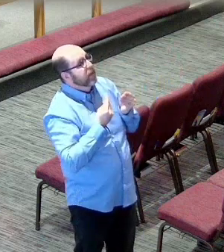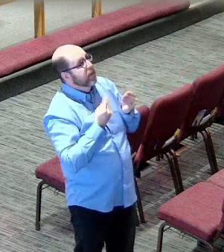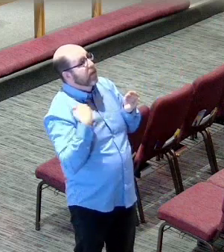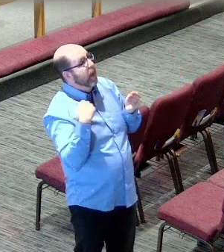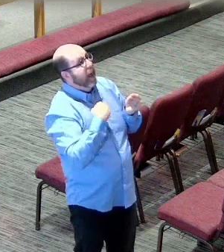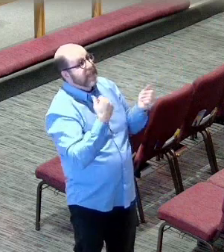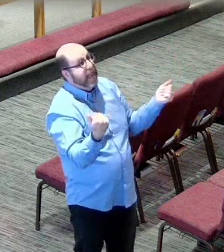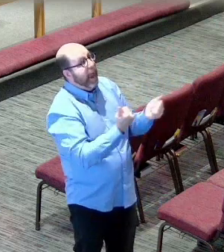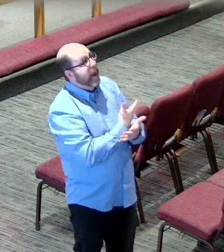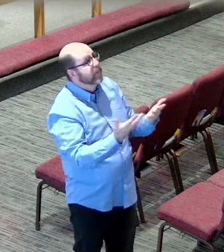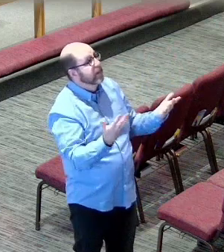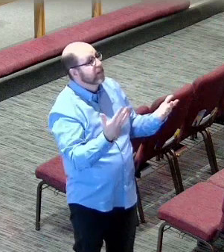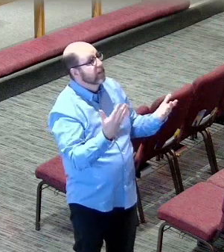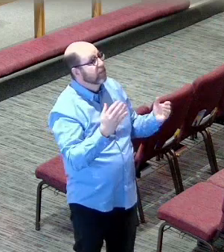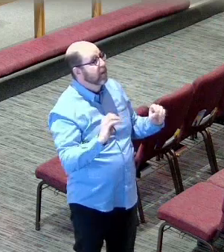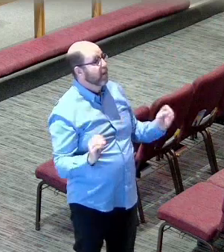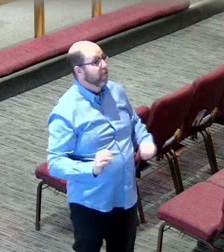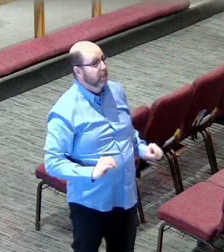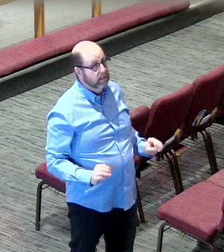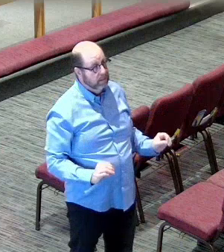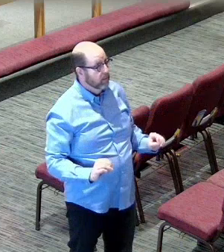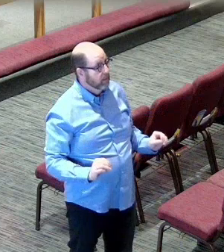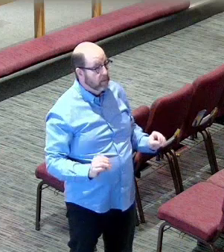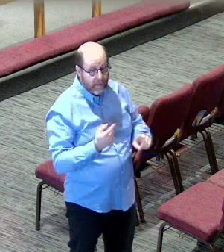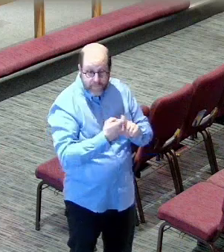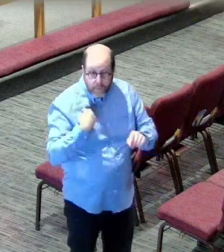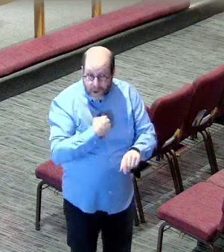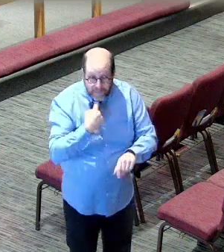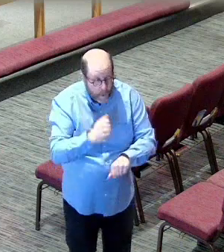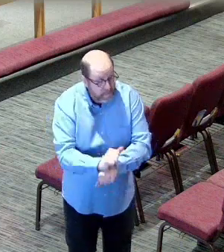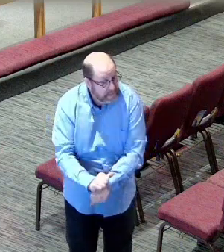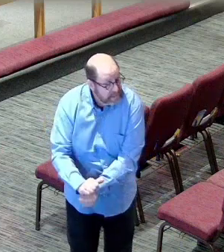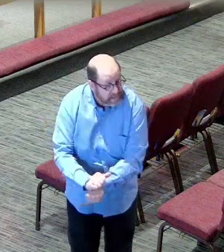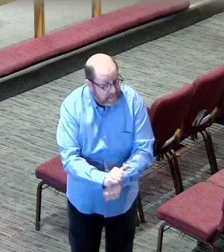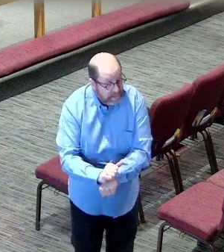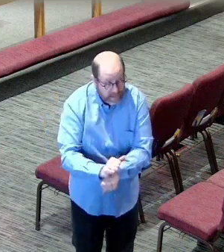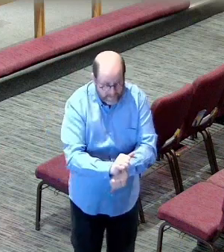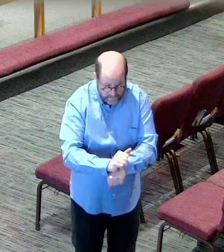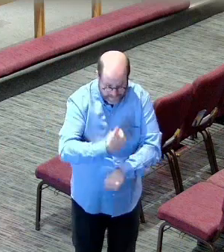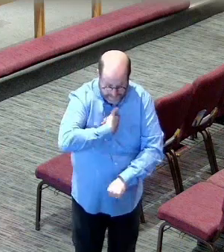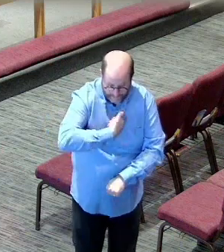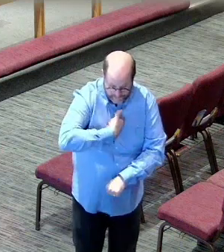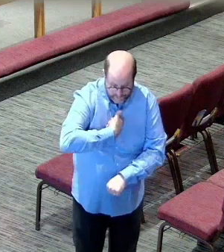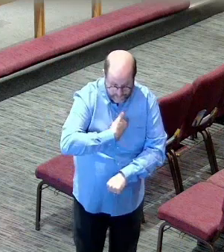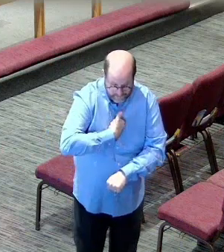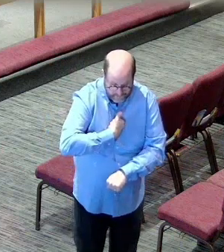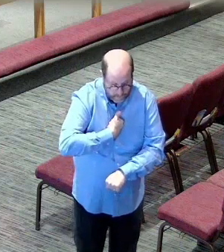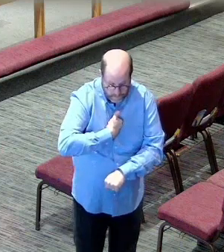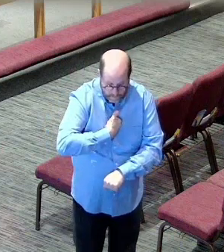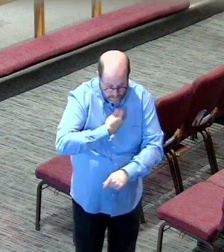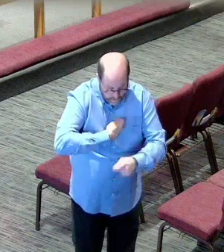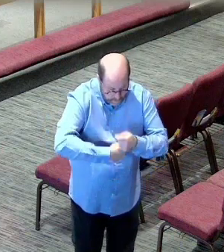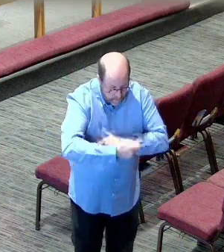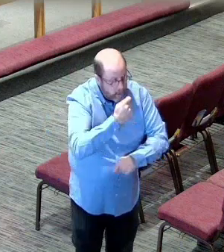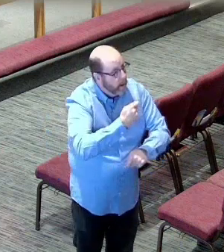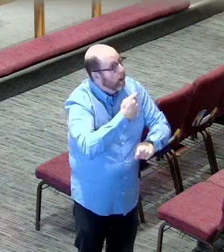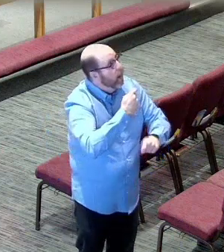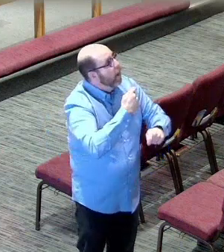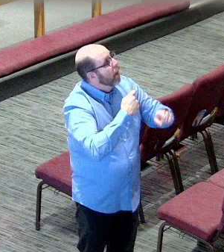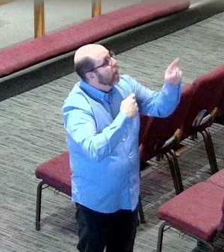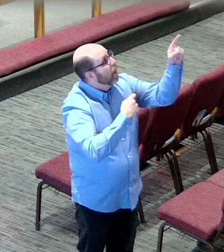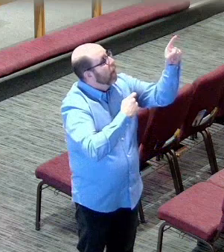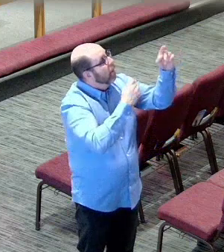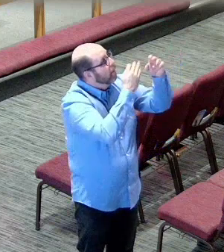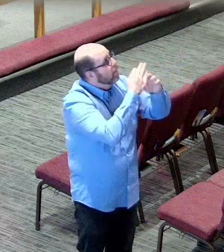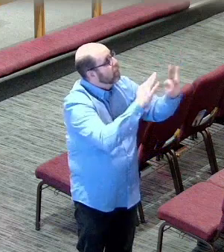nothing, for taking us from the captivity of self into the glorious spiritual freedom